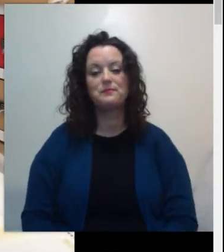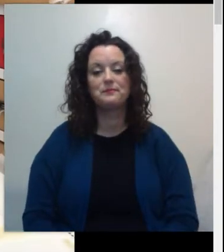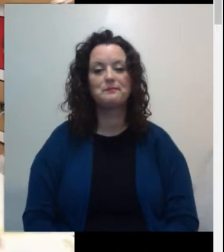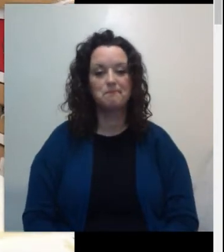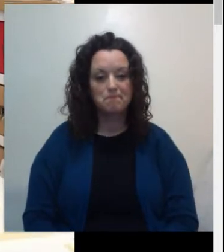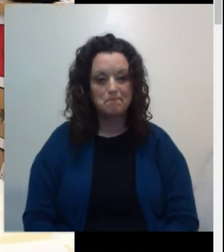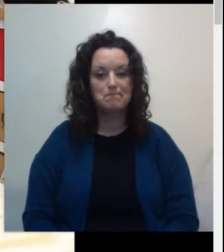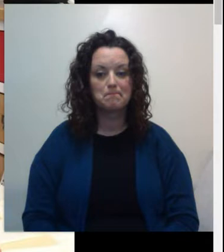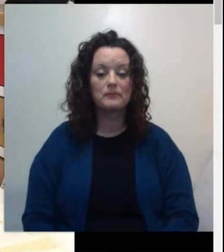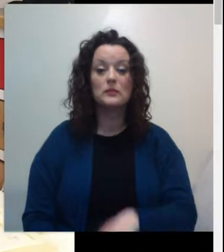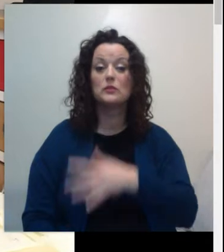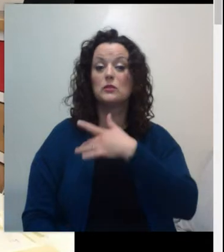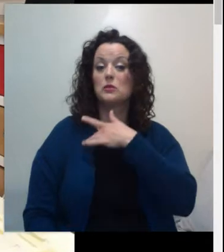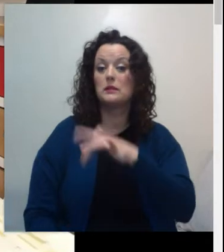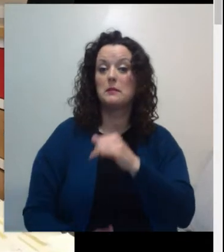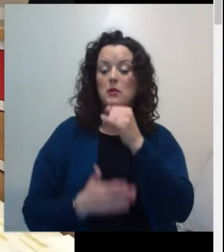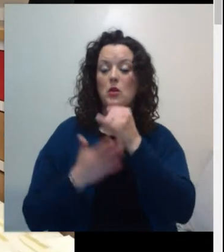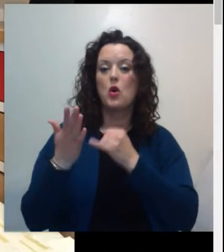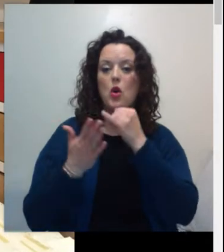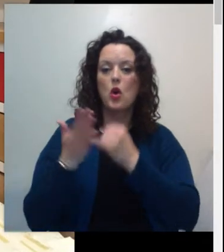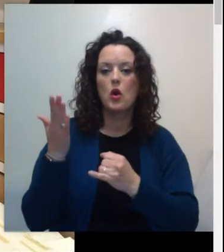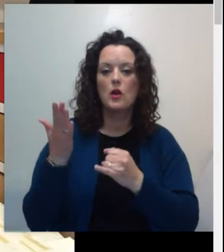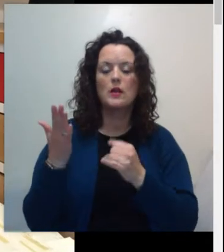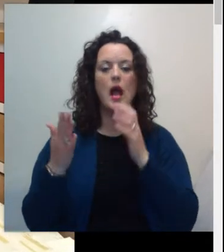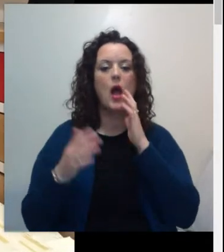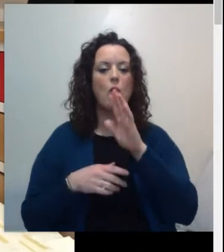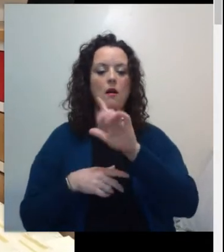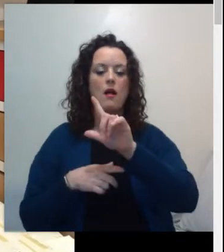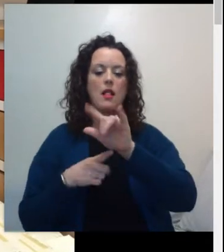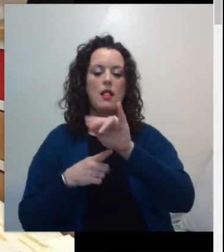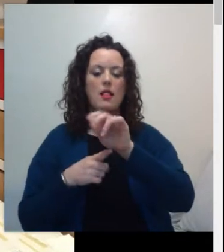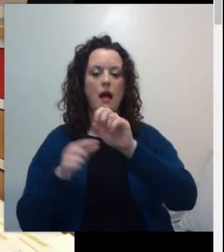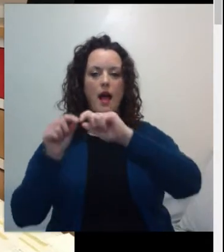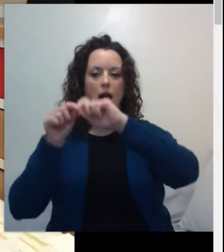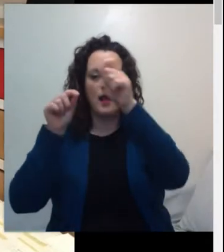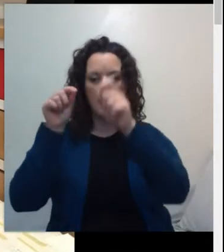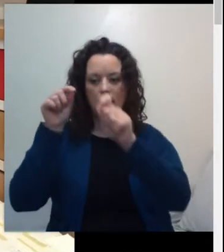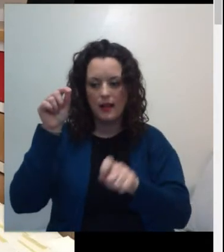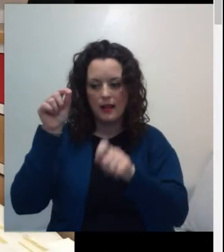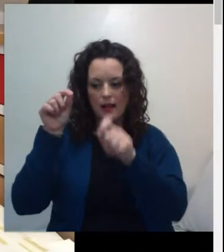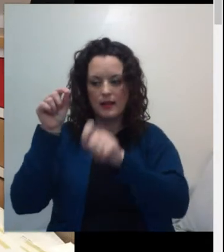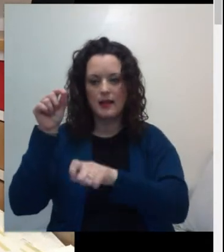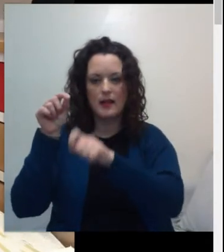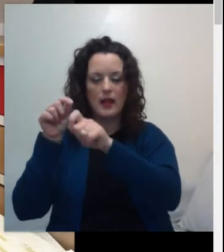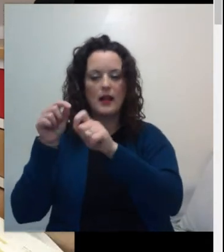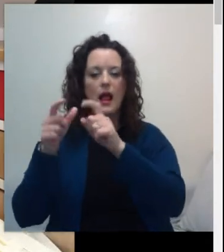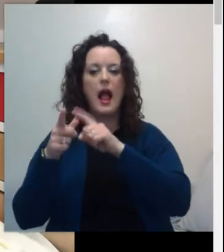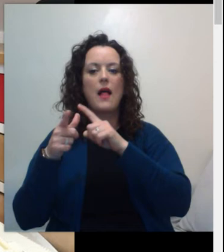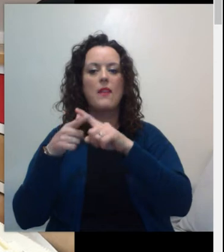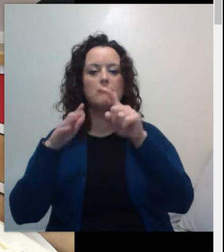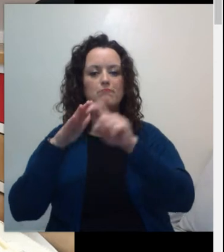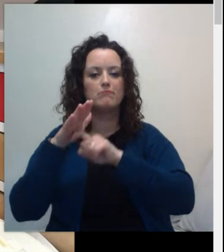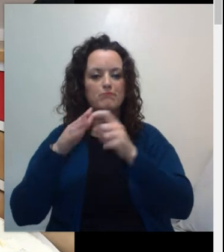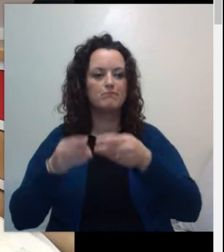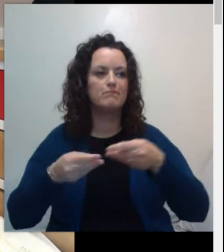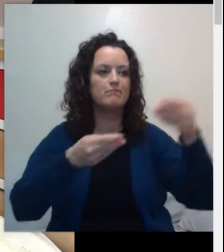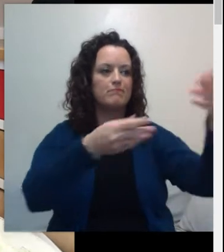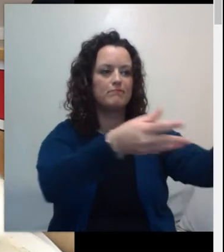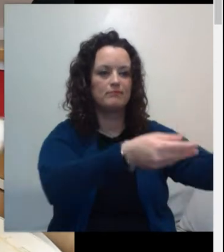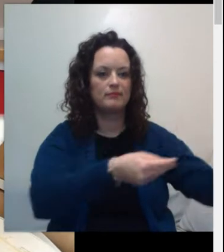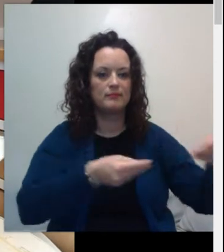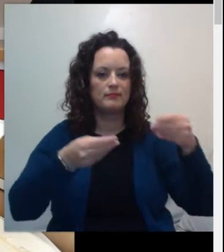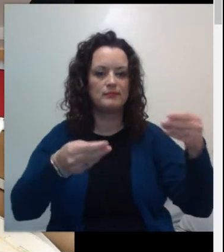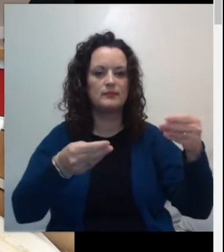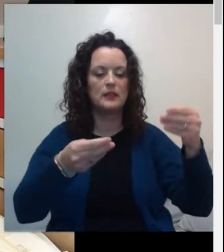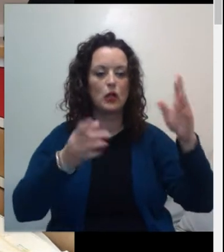So usually my art, I'll do the line drawings, if you remember, and then I'll scan those in. I'll color those in the computer,